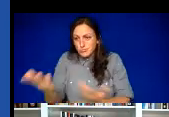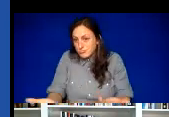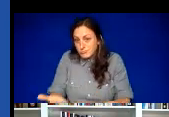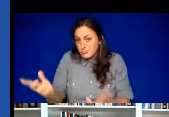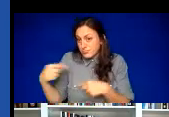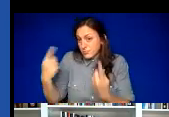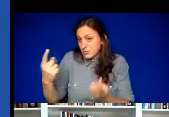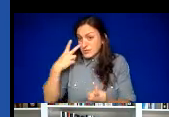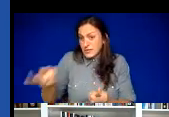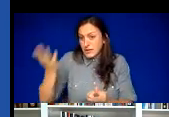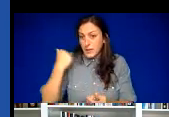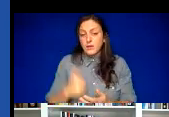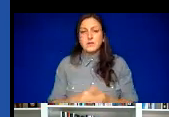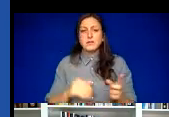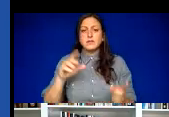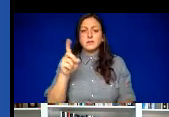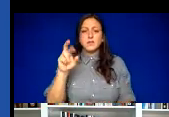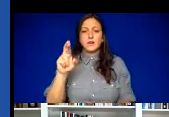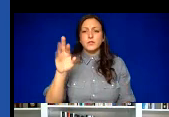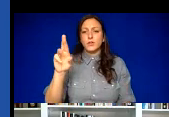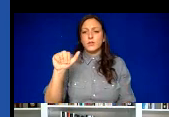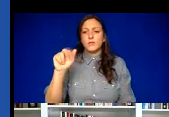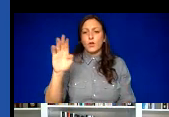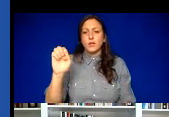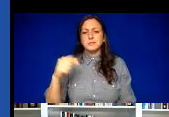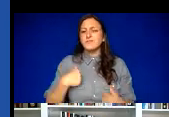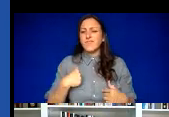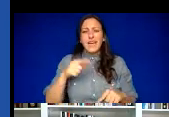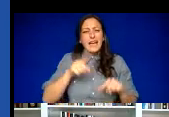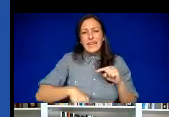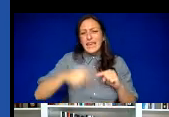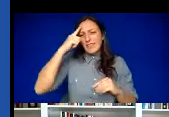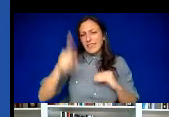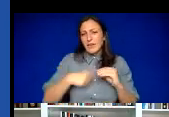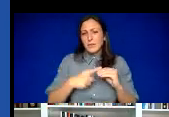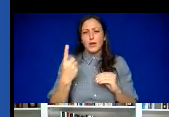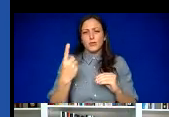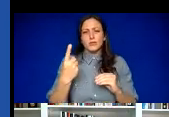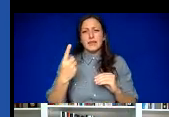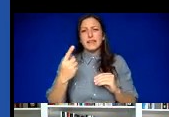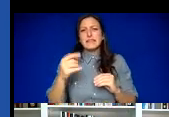I can't think of anything that is similar in this regard.